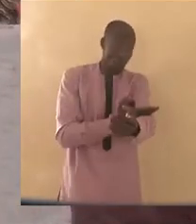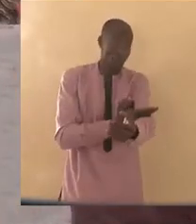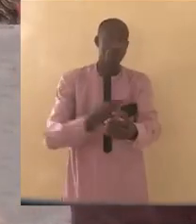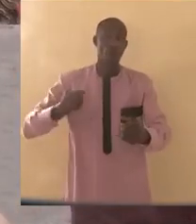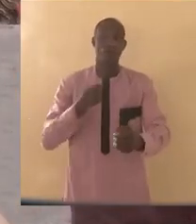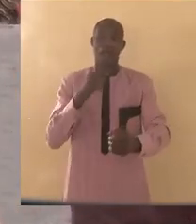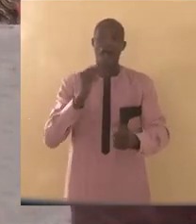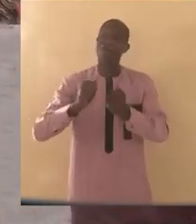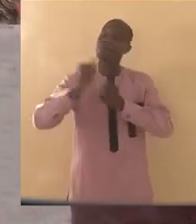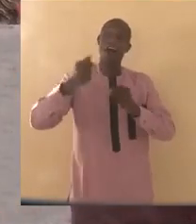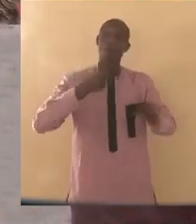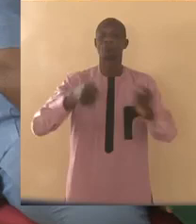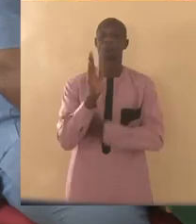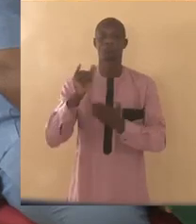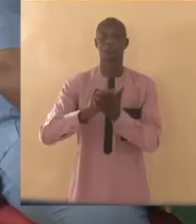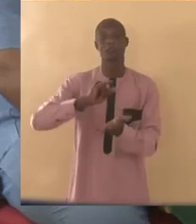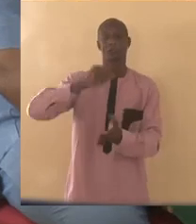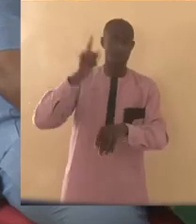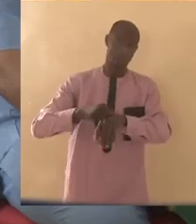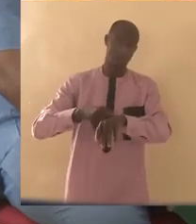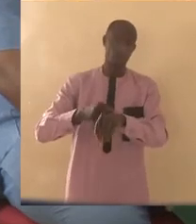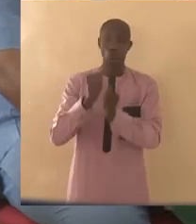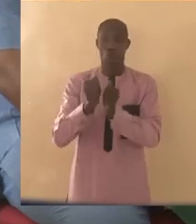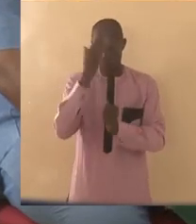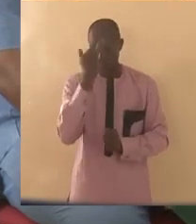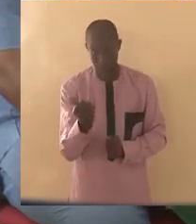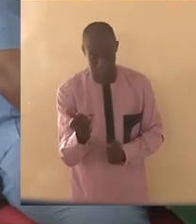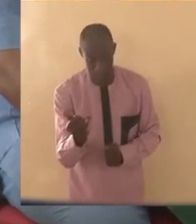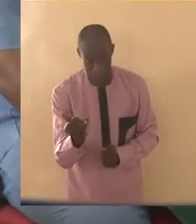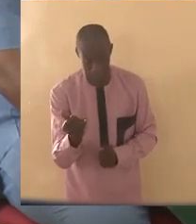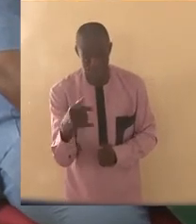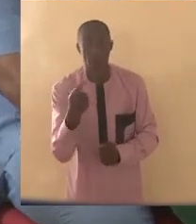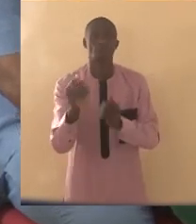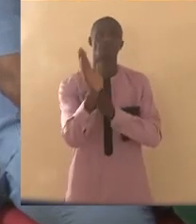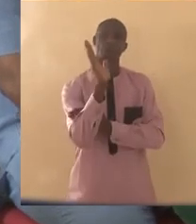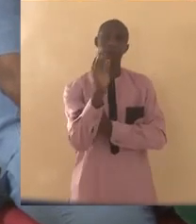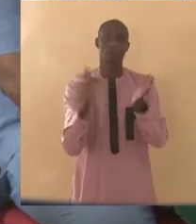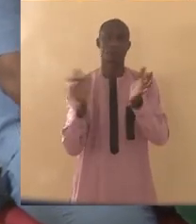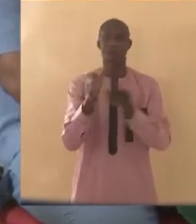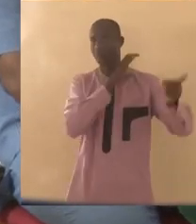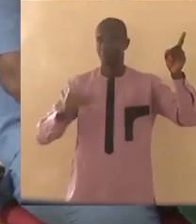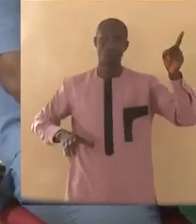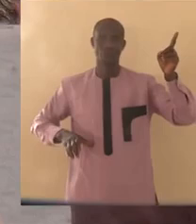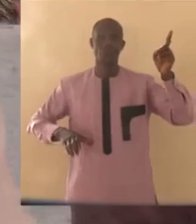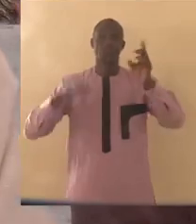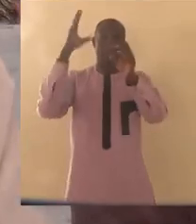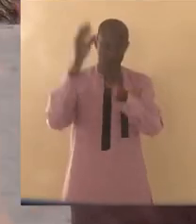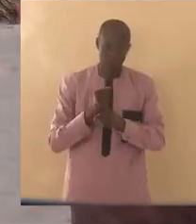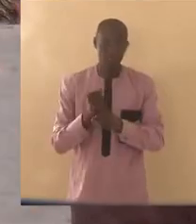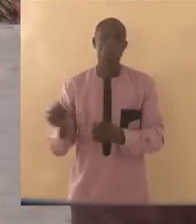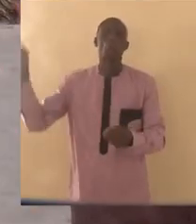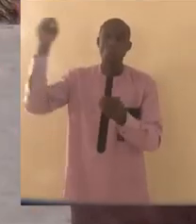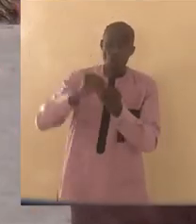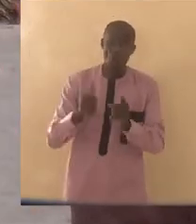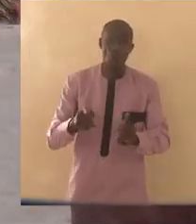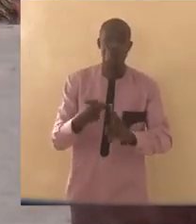are far away from God at those times. Which is why the God of Jesus Christ gets more people from